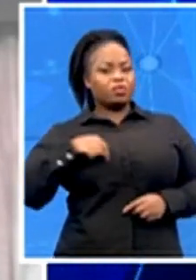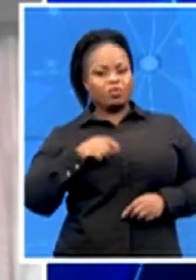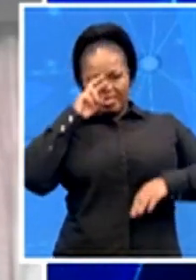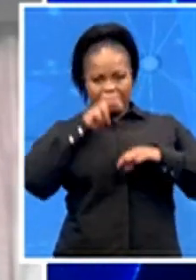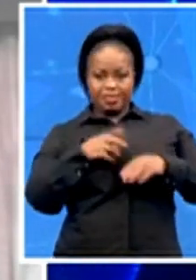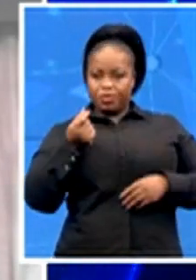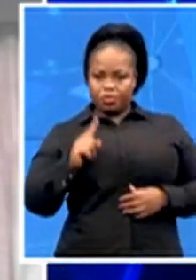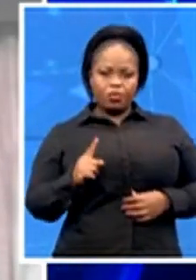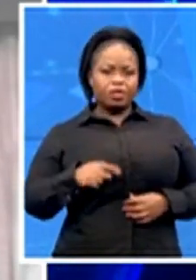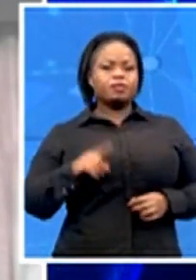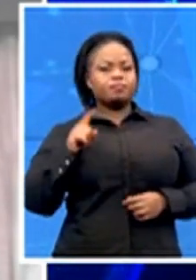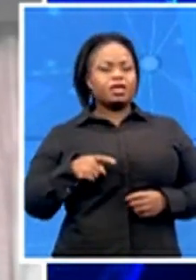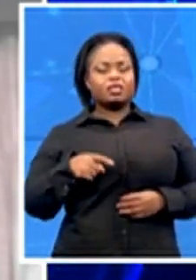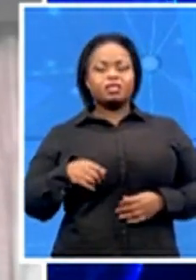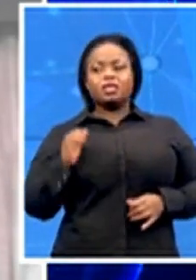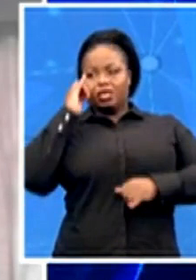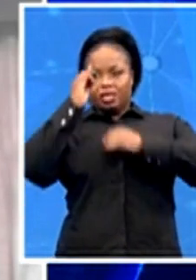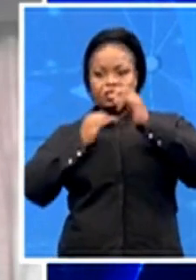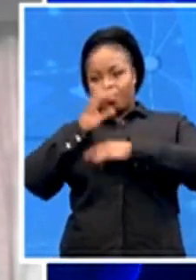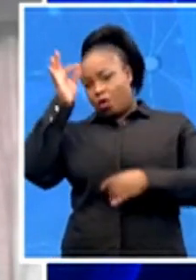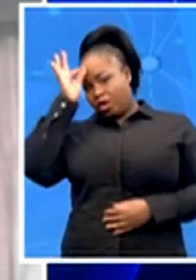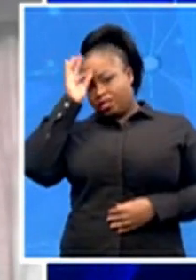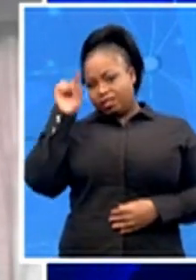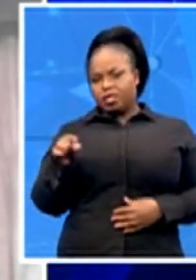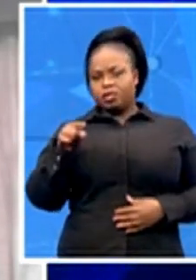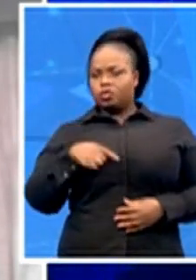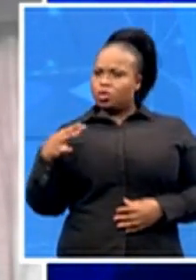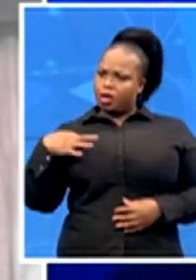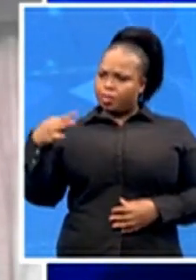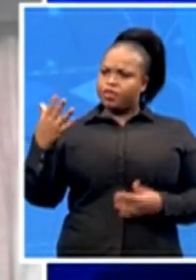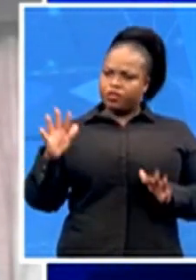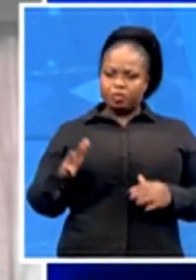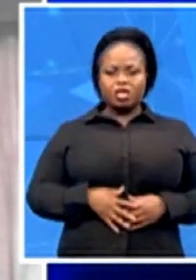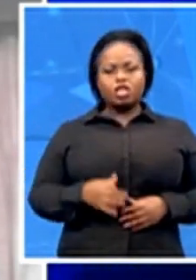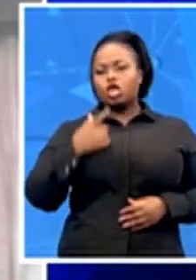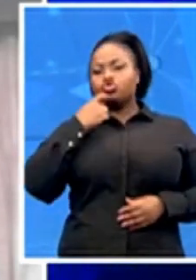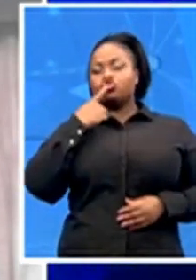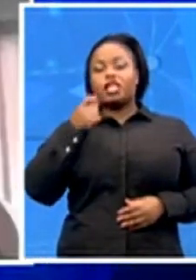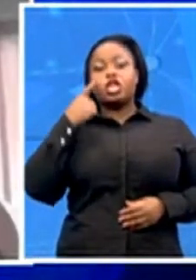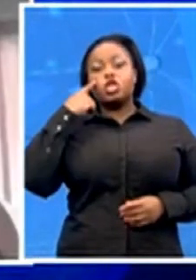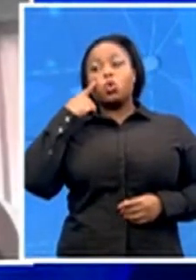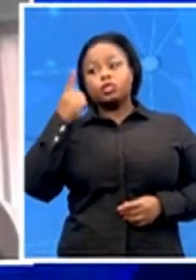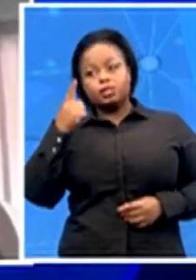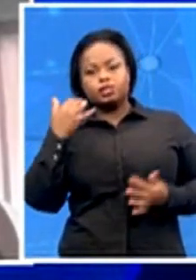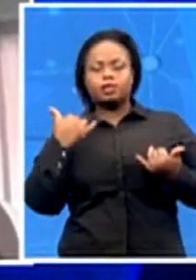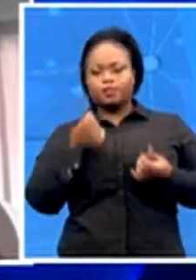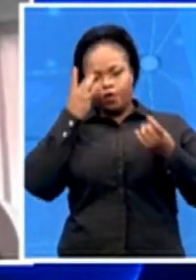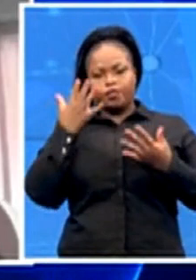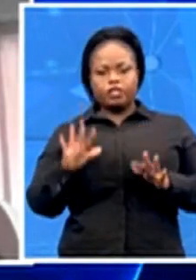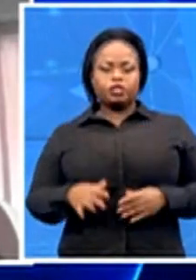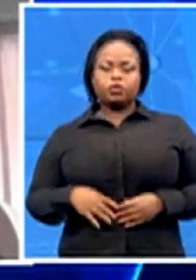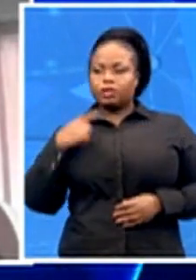bring our application, which we have done, and now red notices have been issued to that effect. So does a red notice